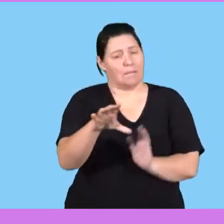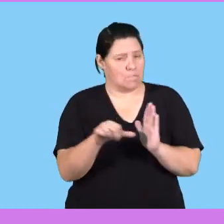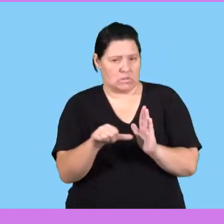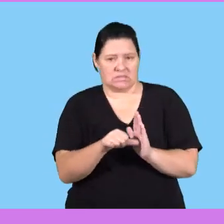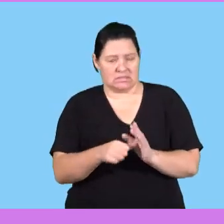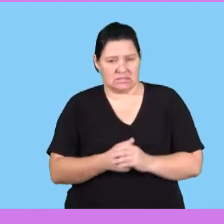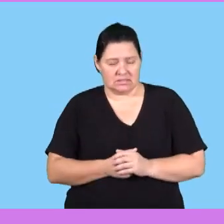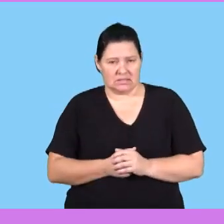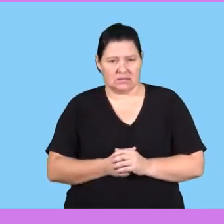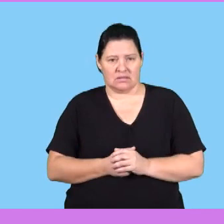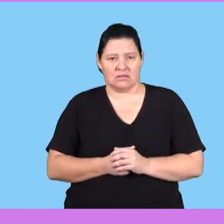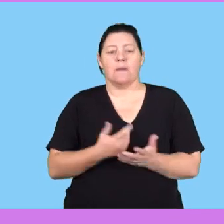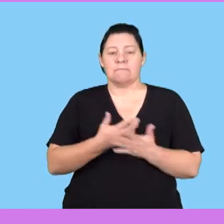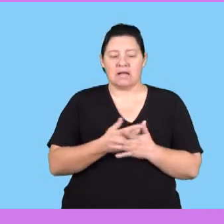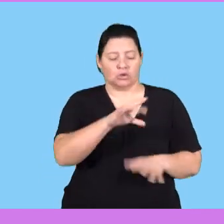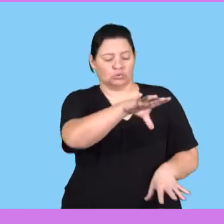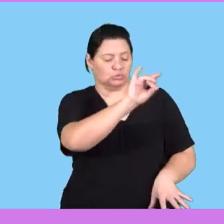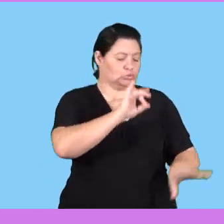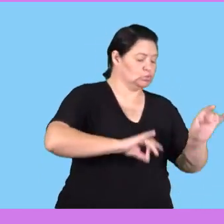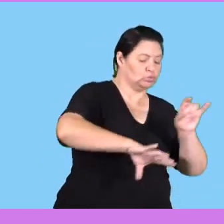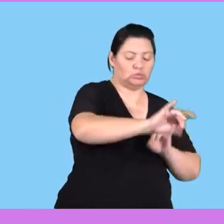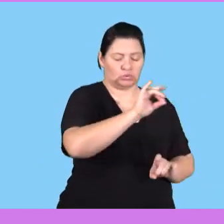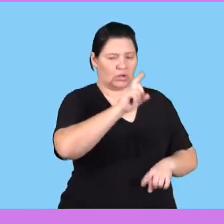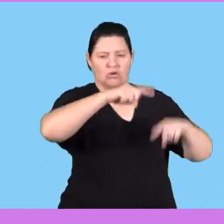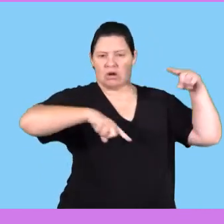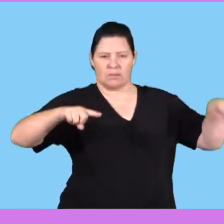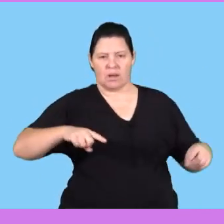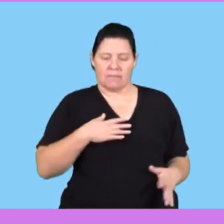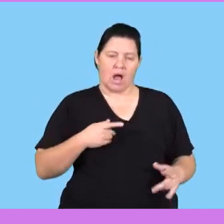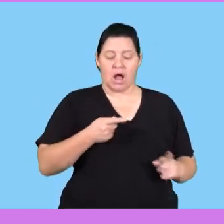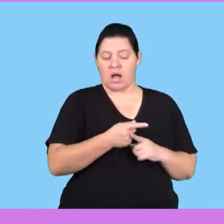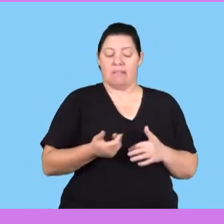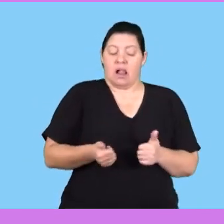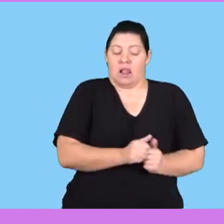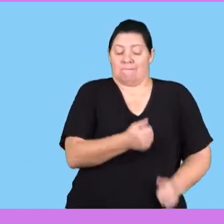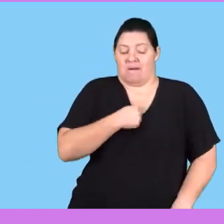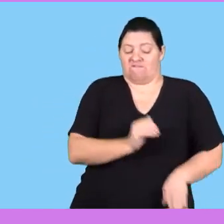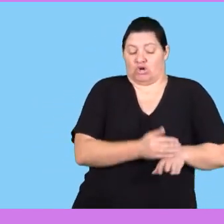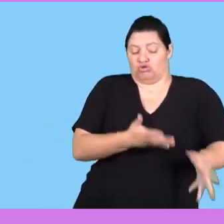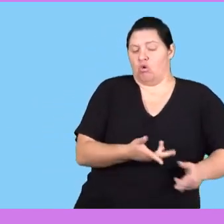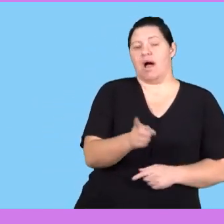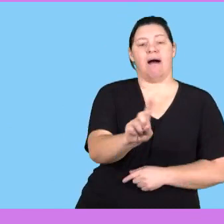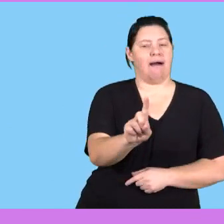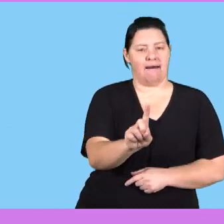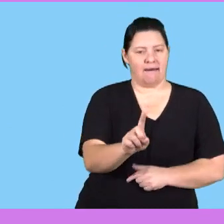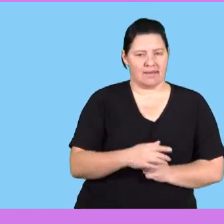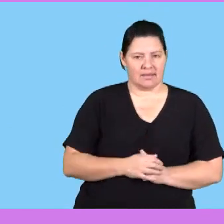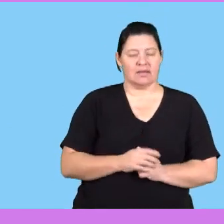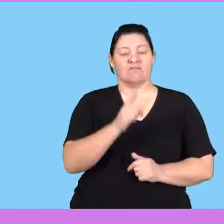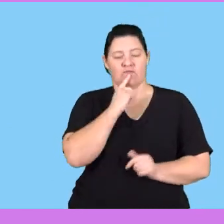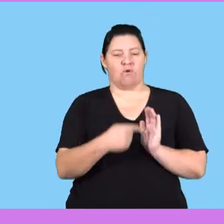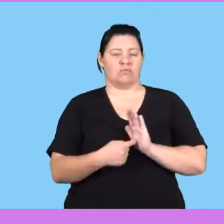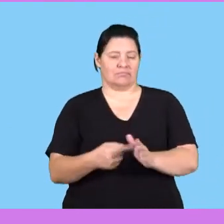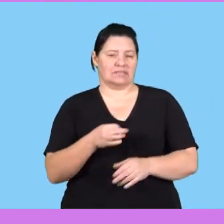right? Okay, and it must be randomly chosen, and it must be showing no bias. So that is with regards to a